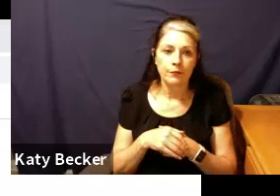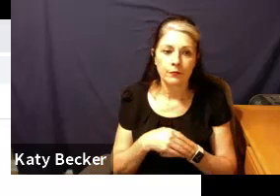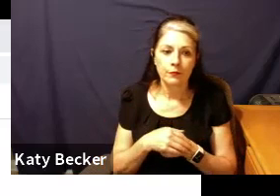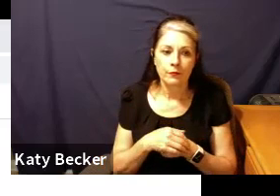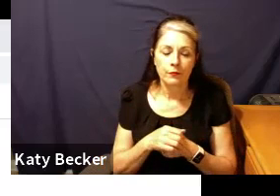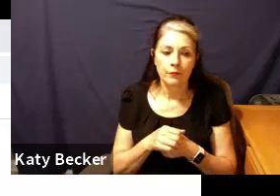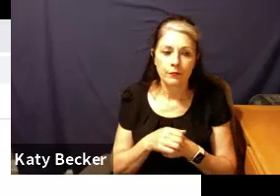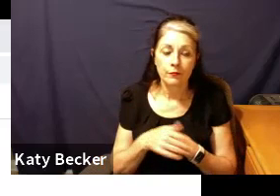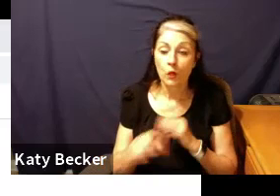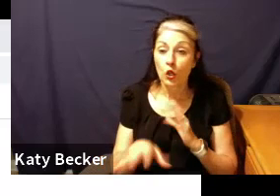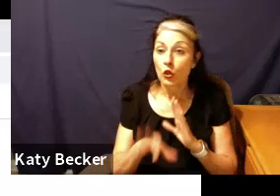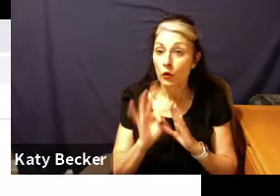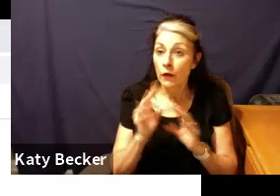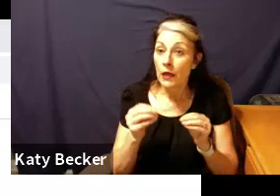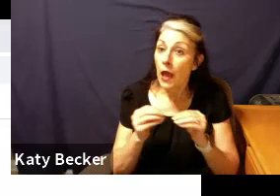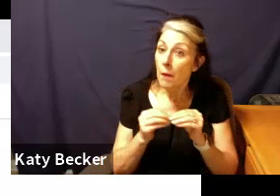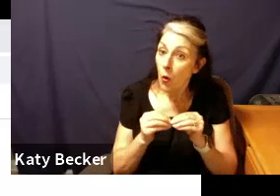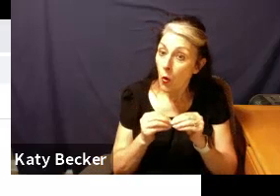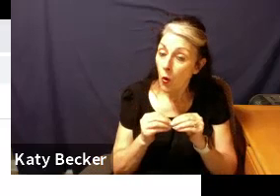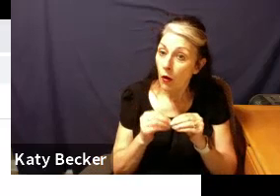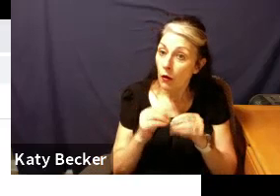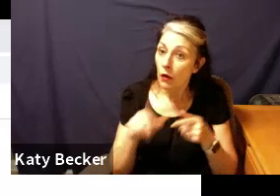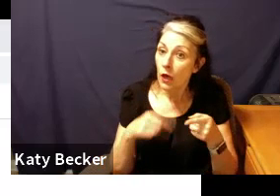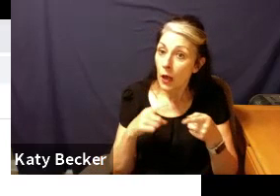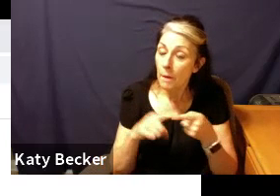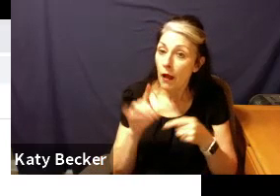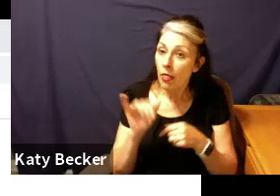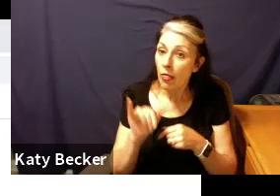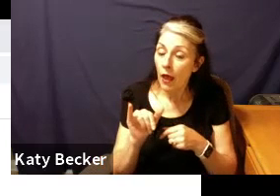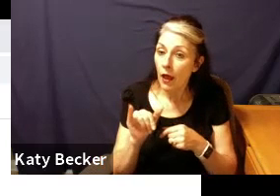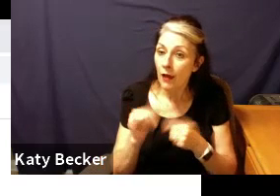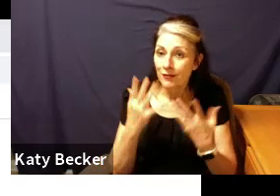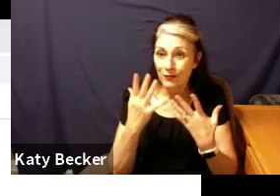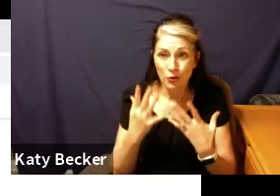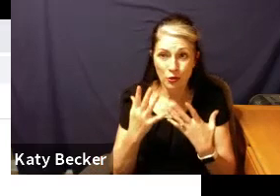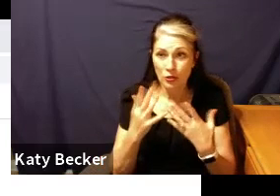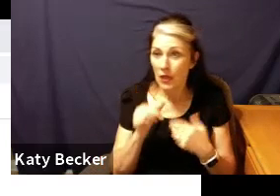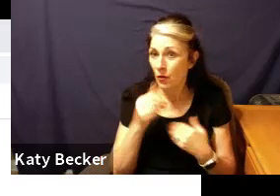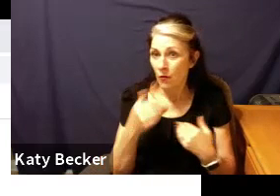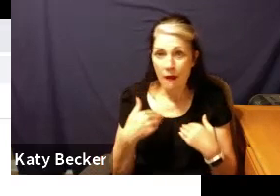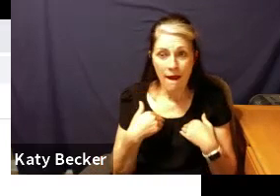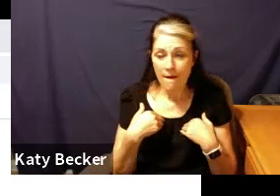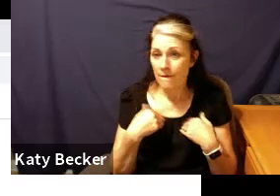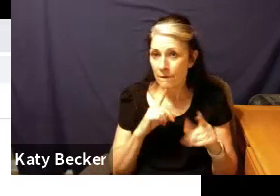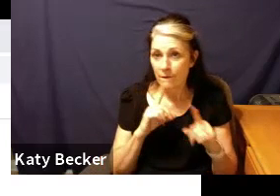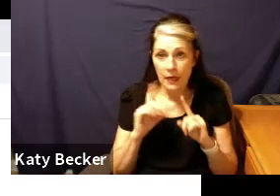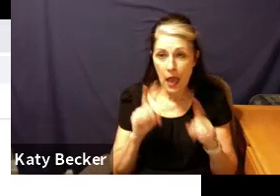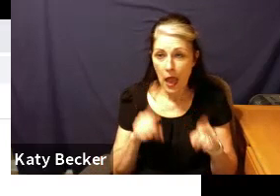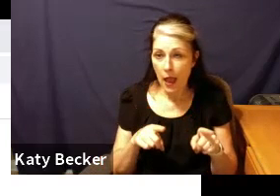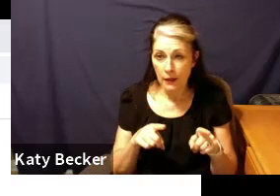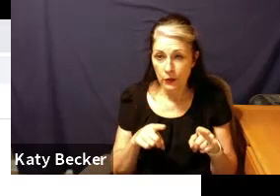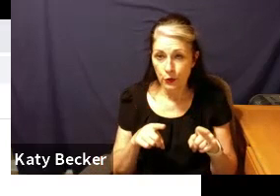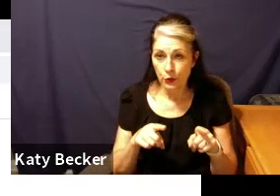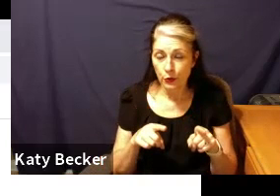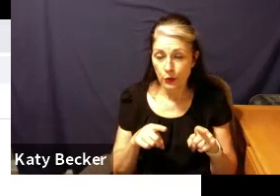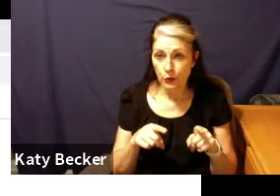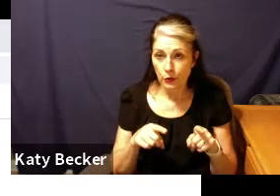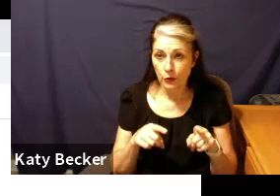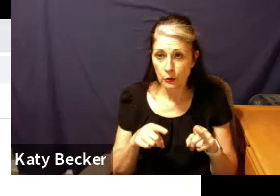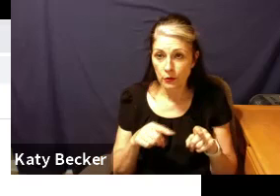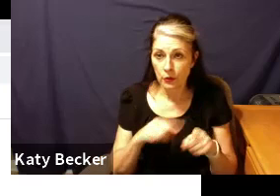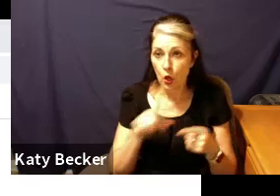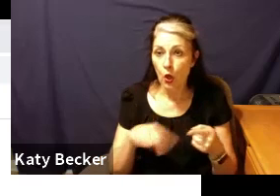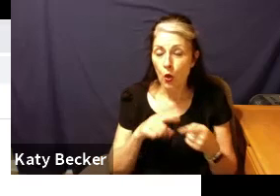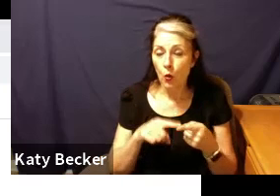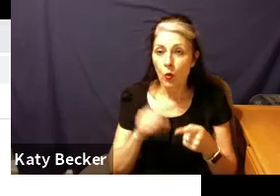to find out more about that. I unfortunately do not have an answer to when